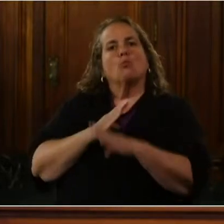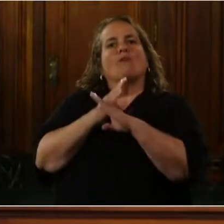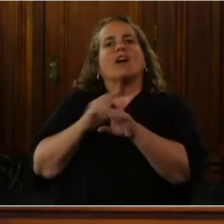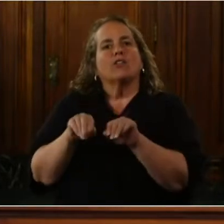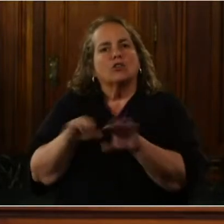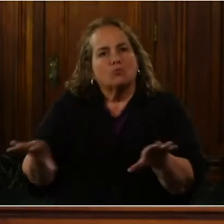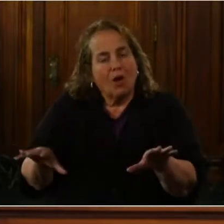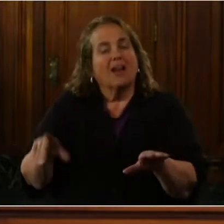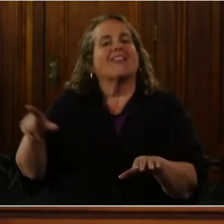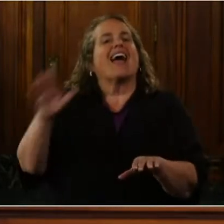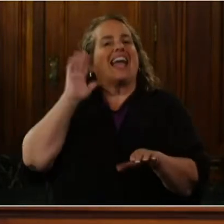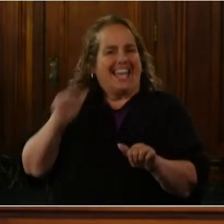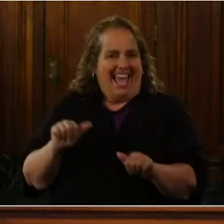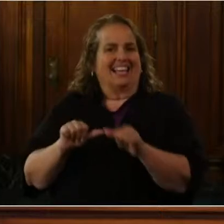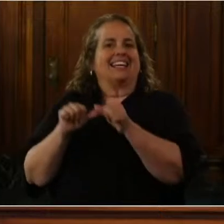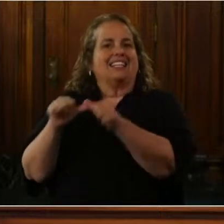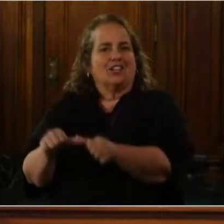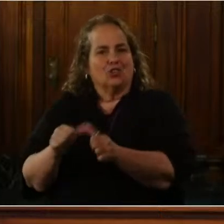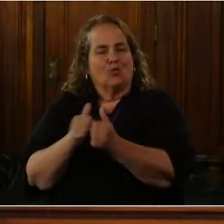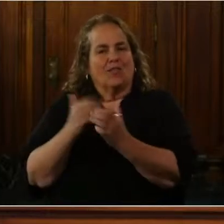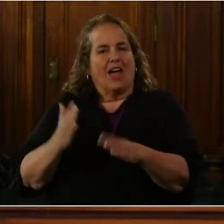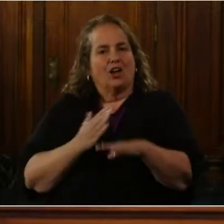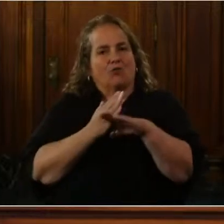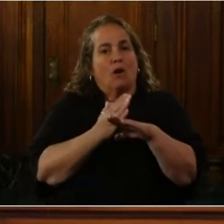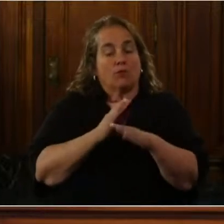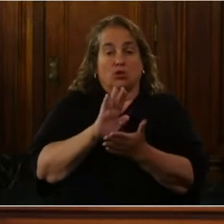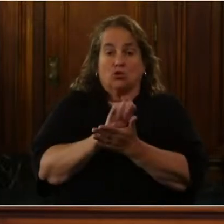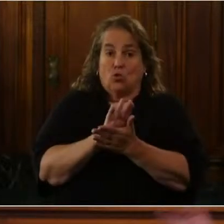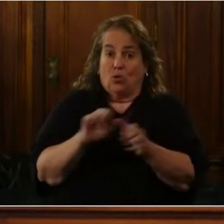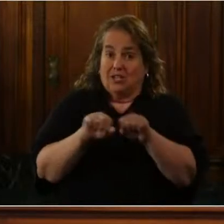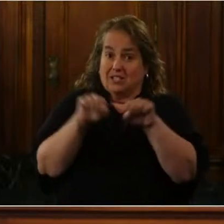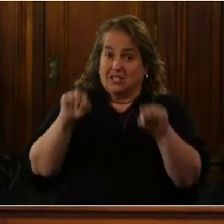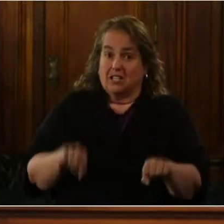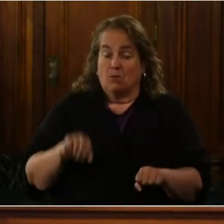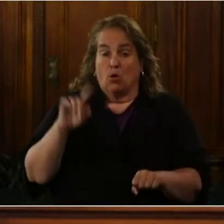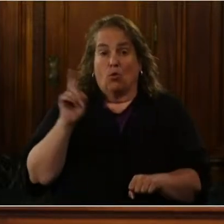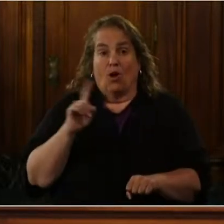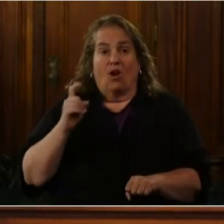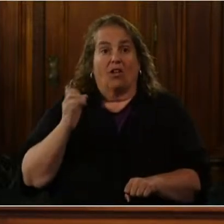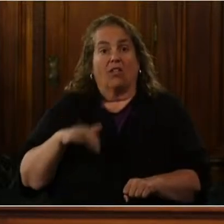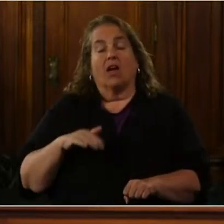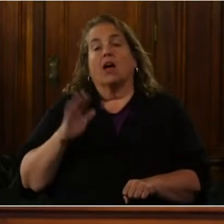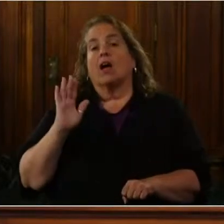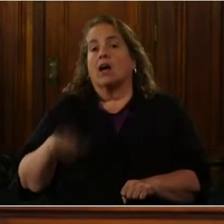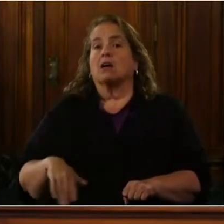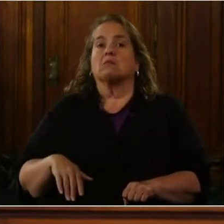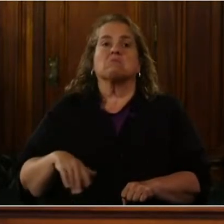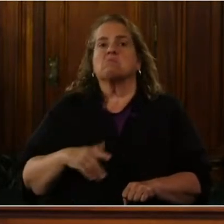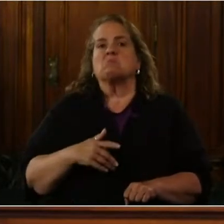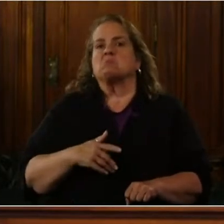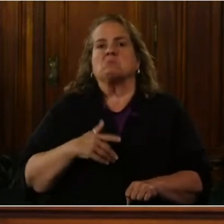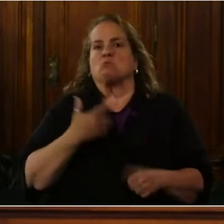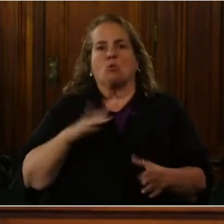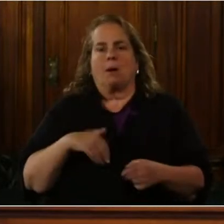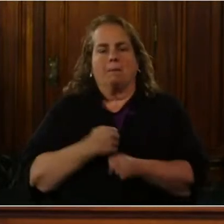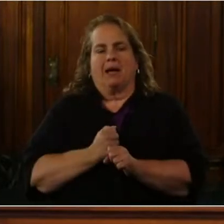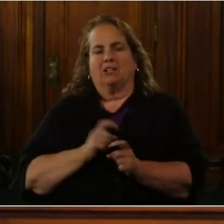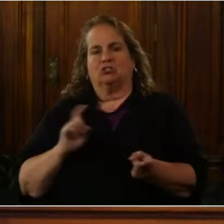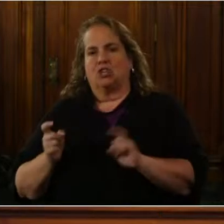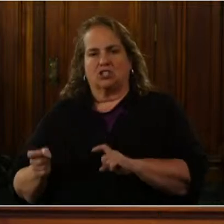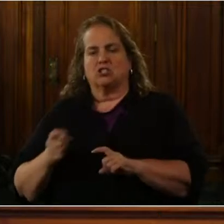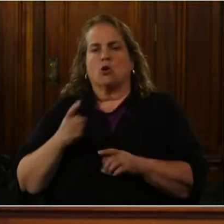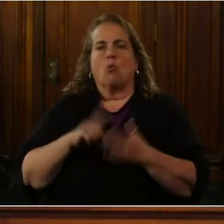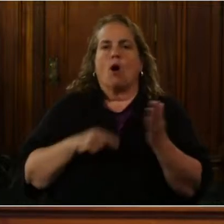to continue and not have interruption. School systems where they testify or push back against the things that we know will